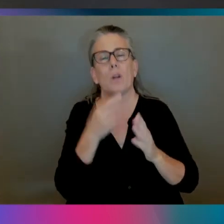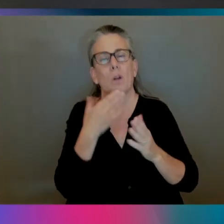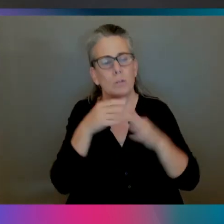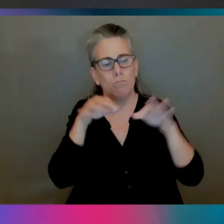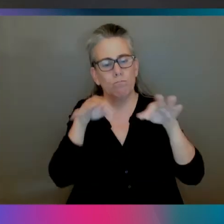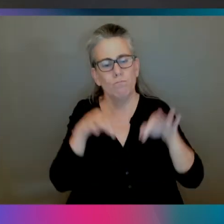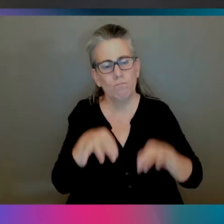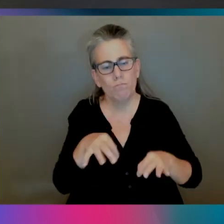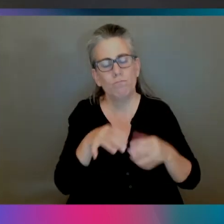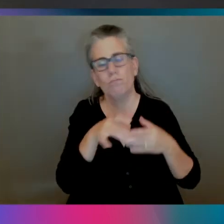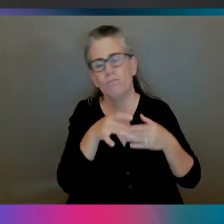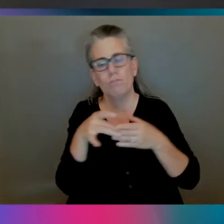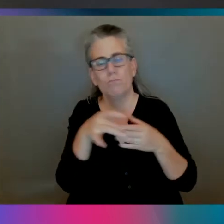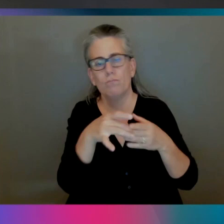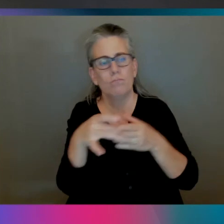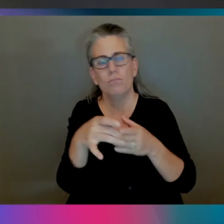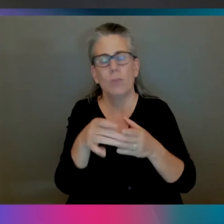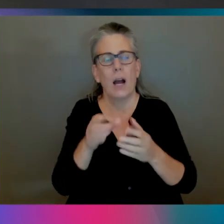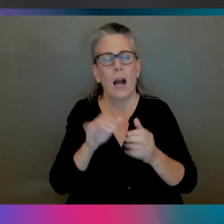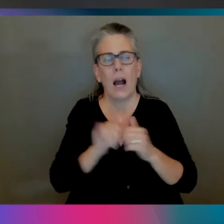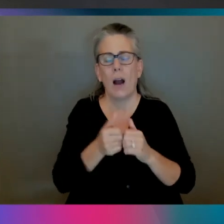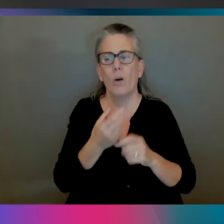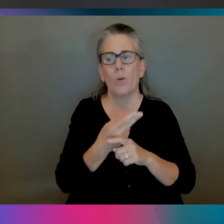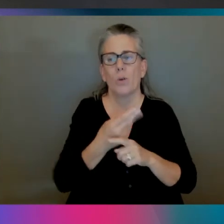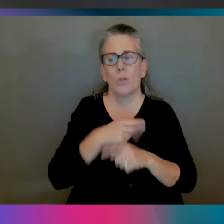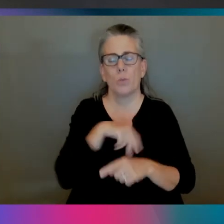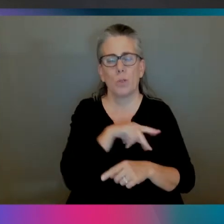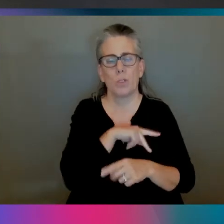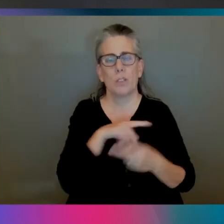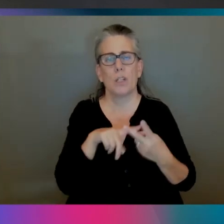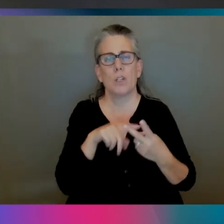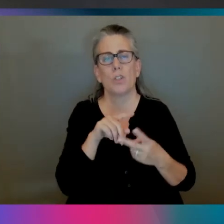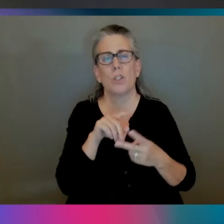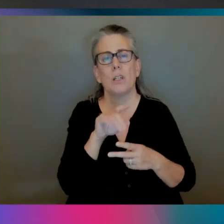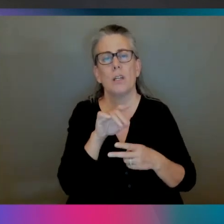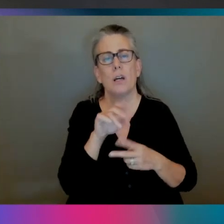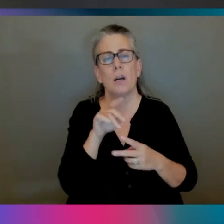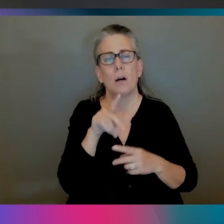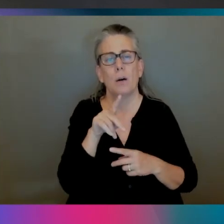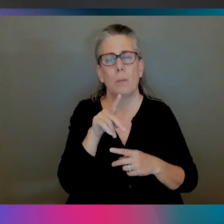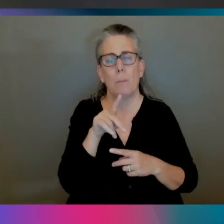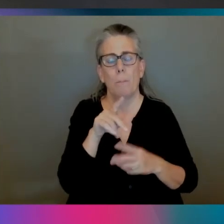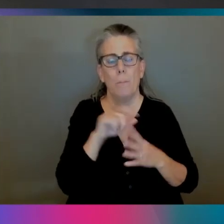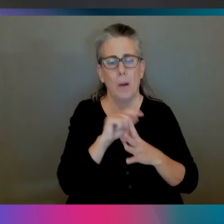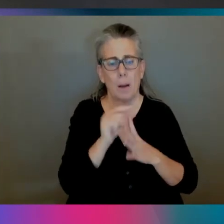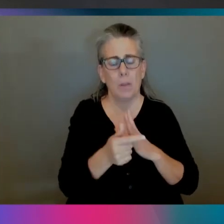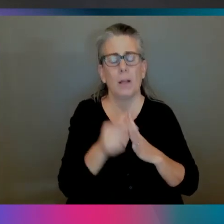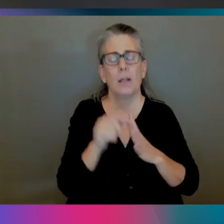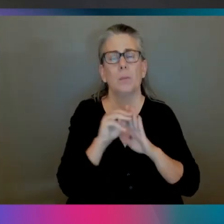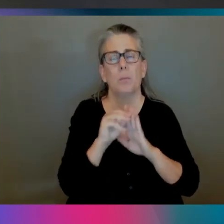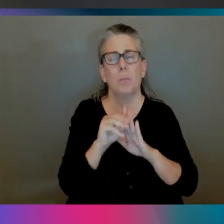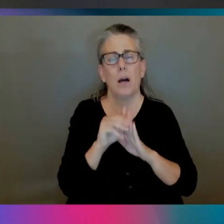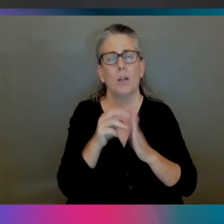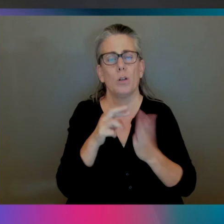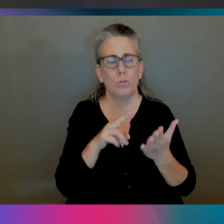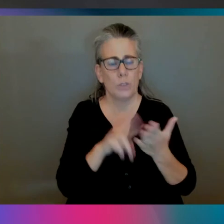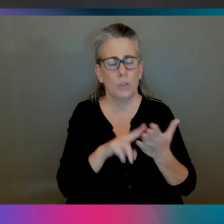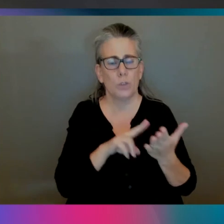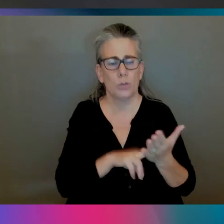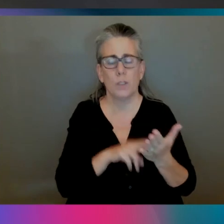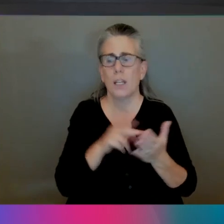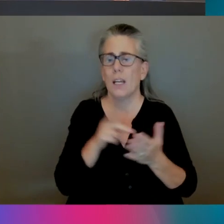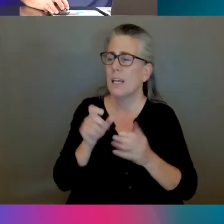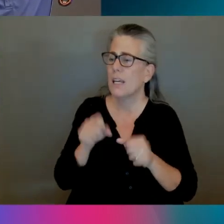and pipelines and model registry. Actually, one just popped in. So can you talk a little bit more about model